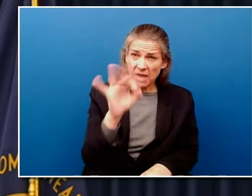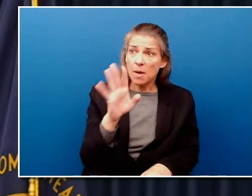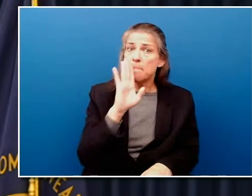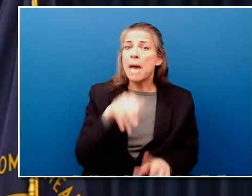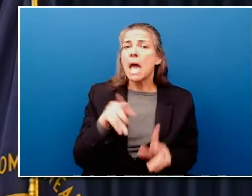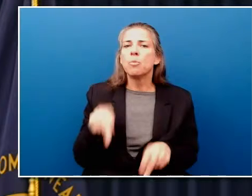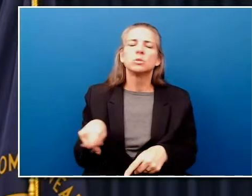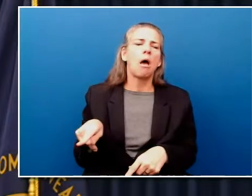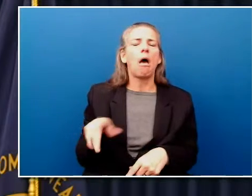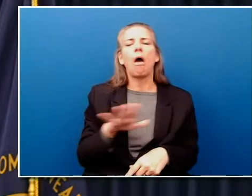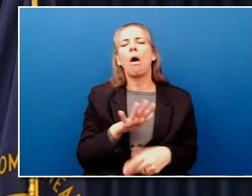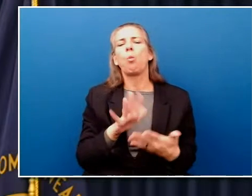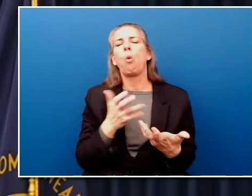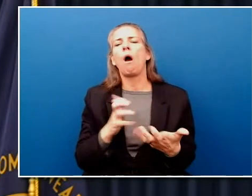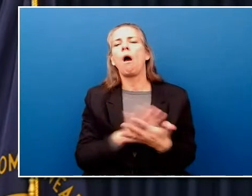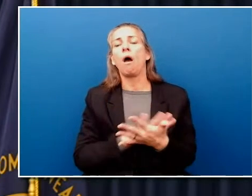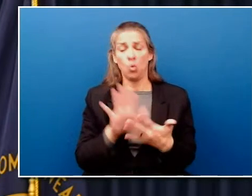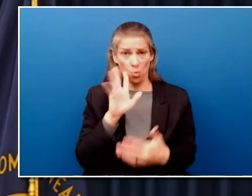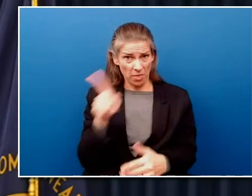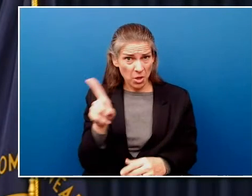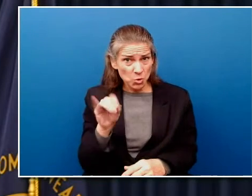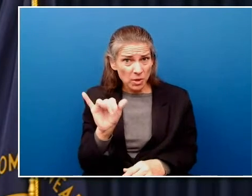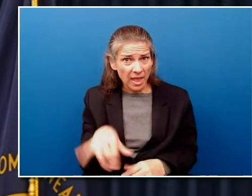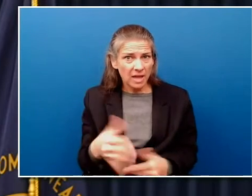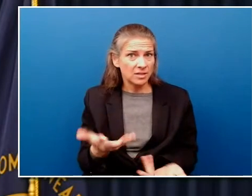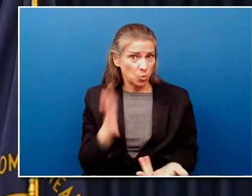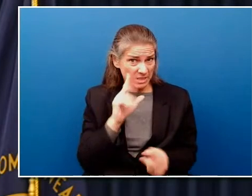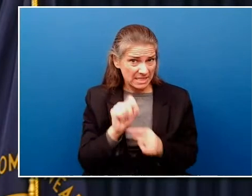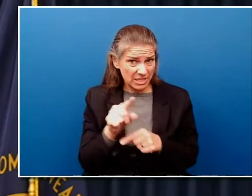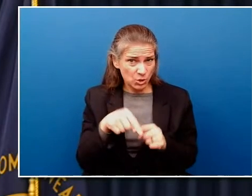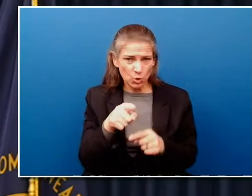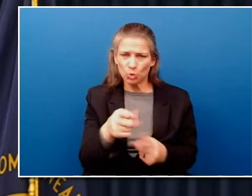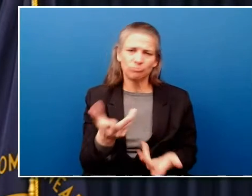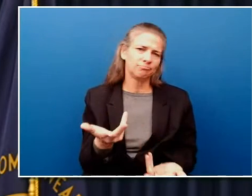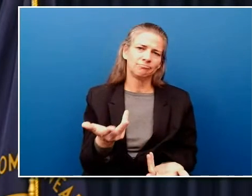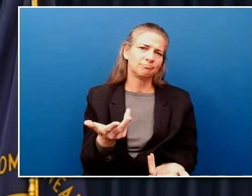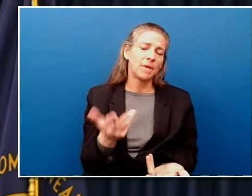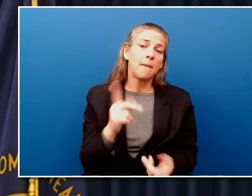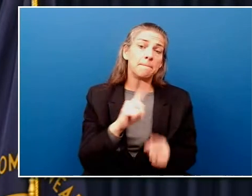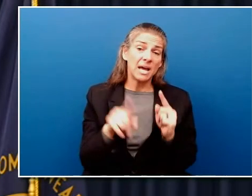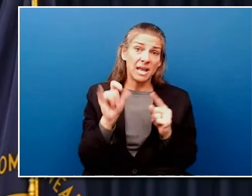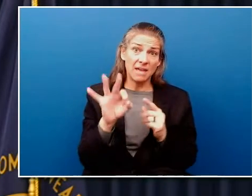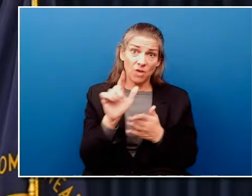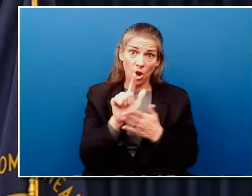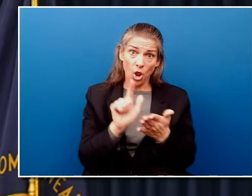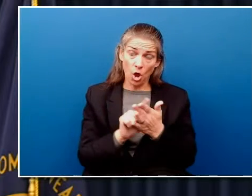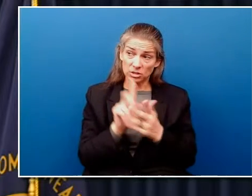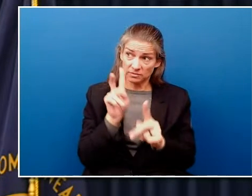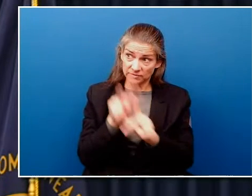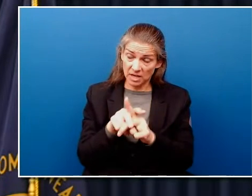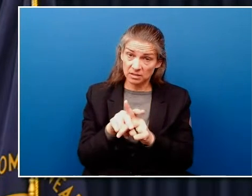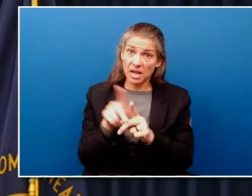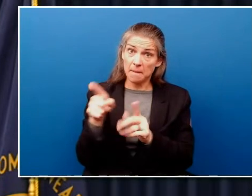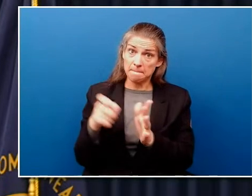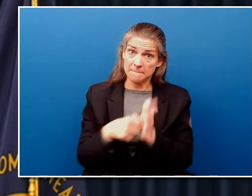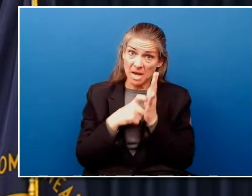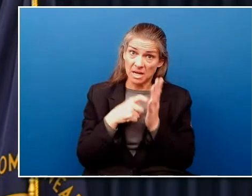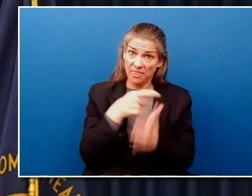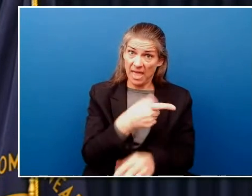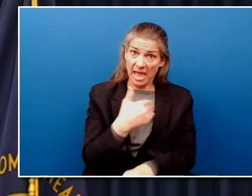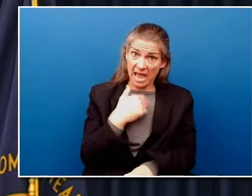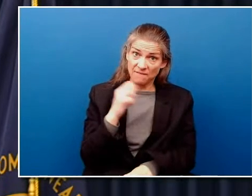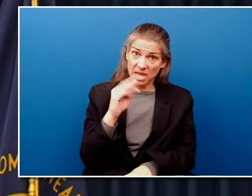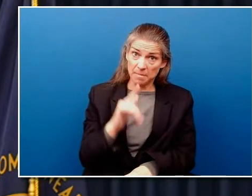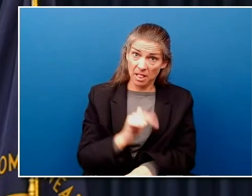open records request is going to do that and send them to you? But if this law goes into effect and it mandates that they have that email address